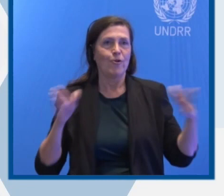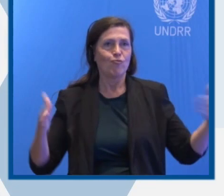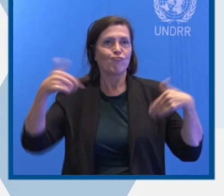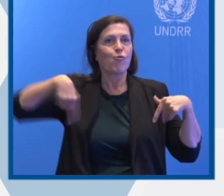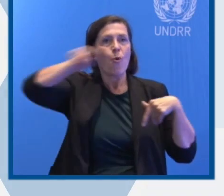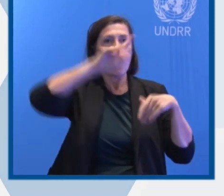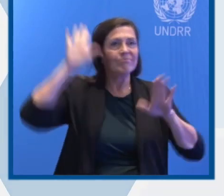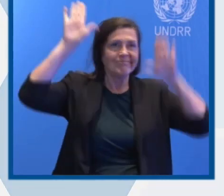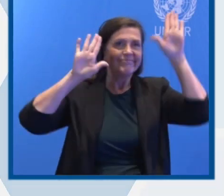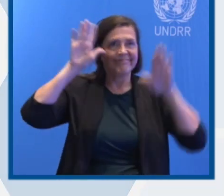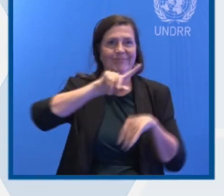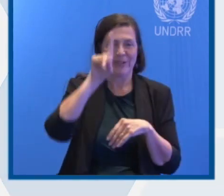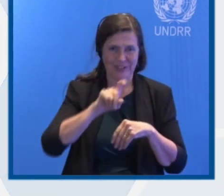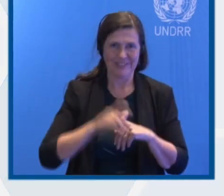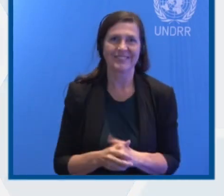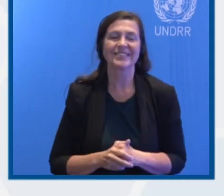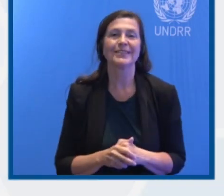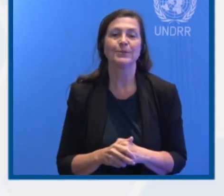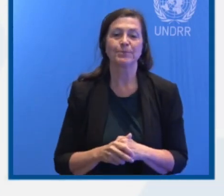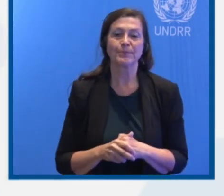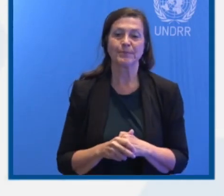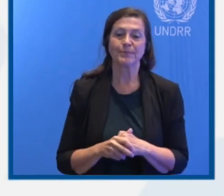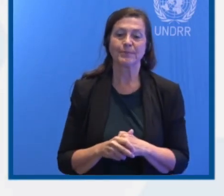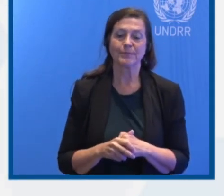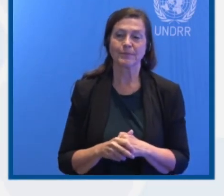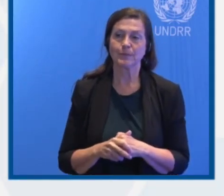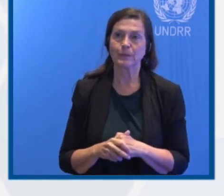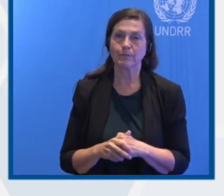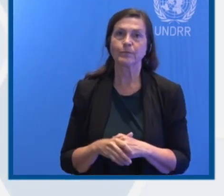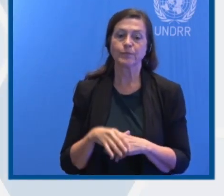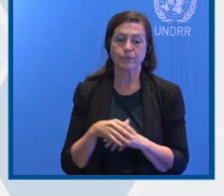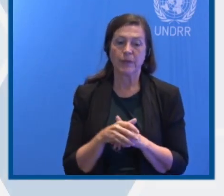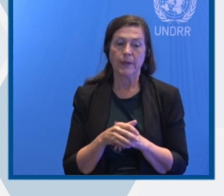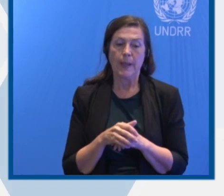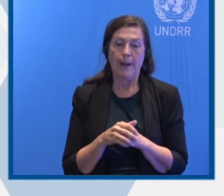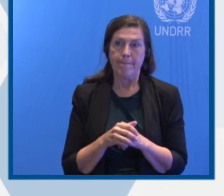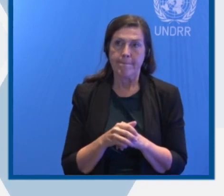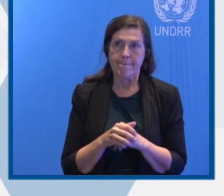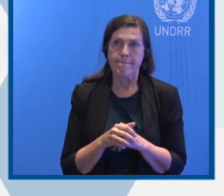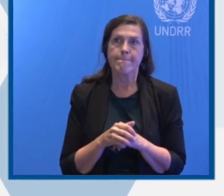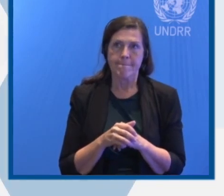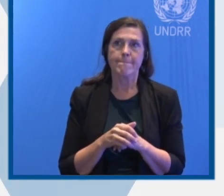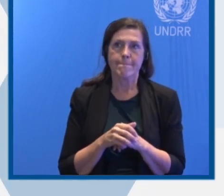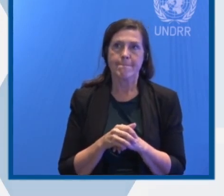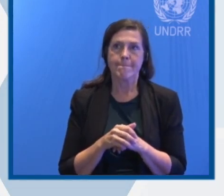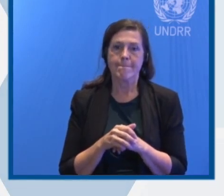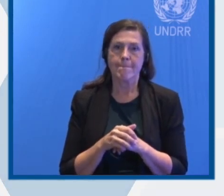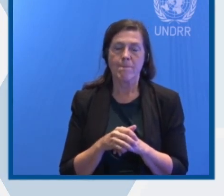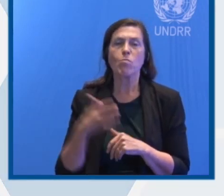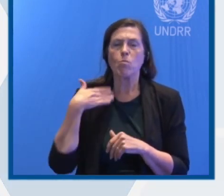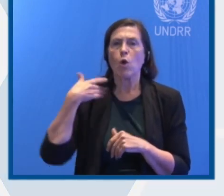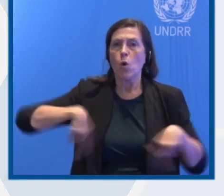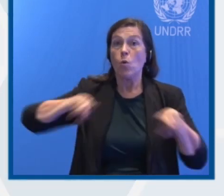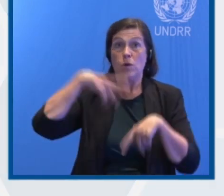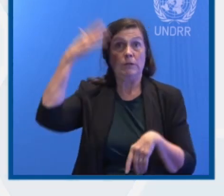we know that prevention costs additional money. How can these costs be absorbed